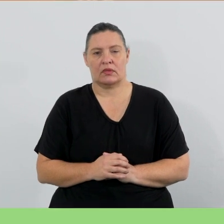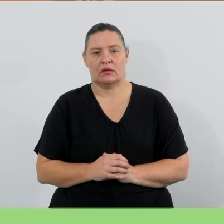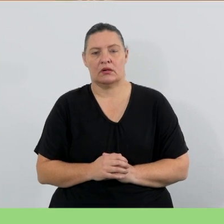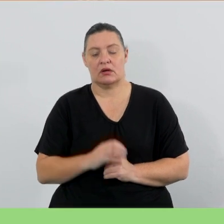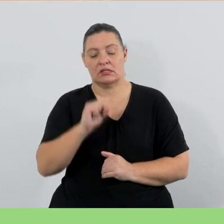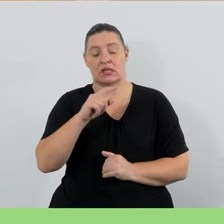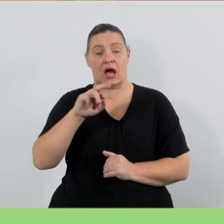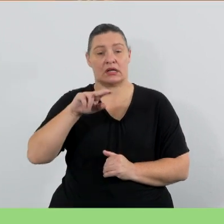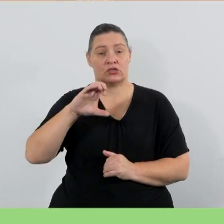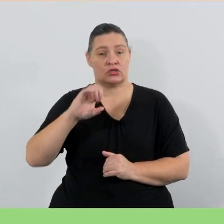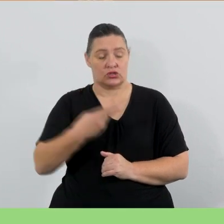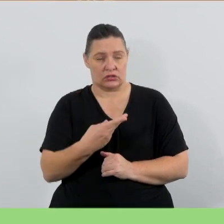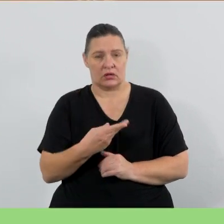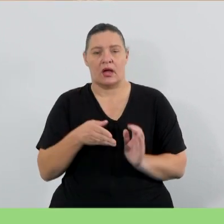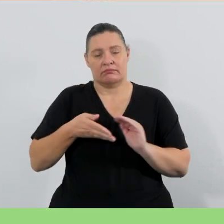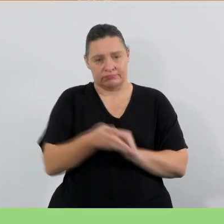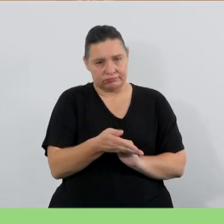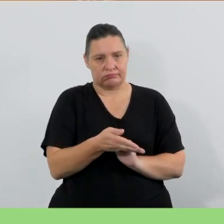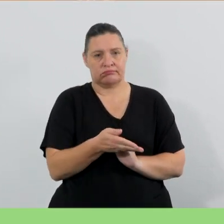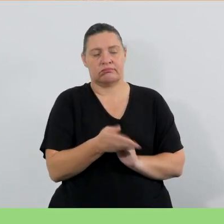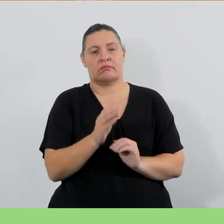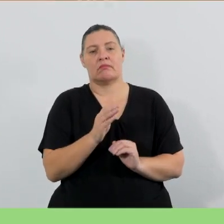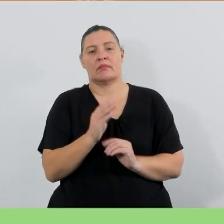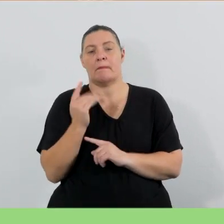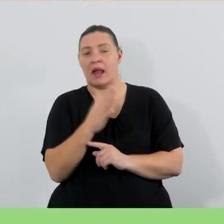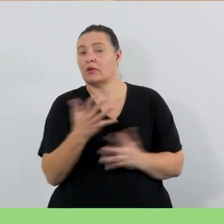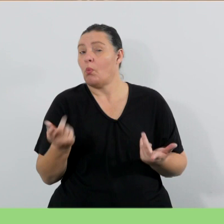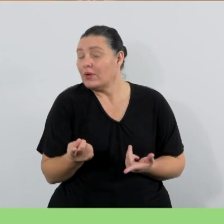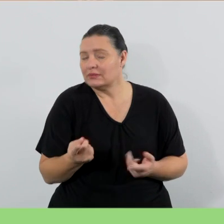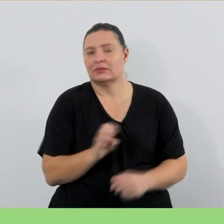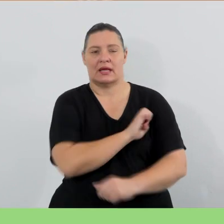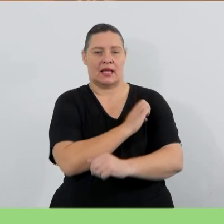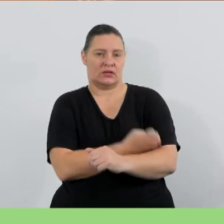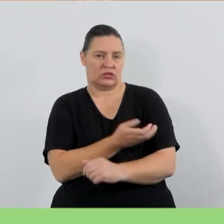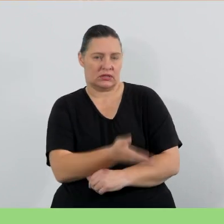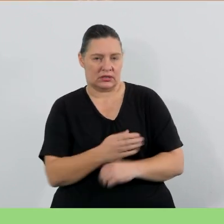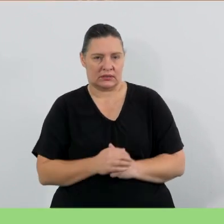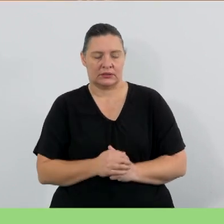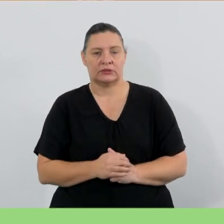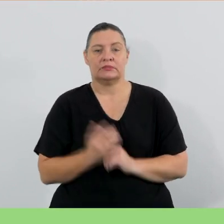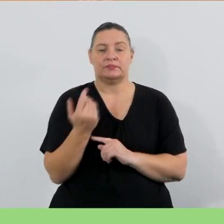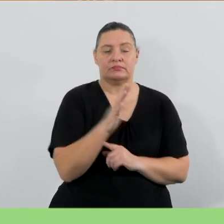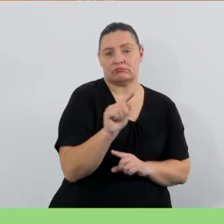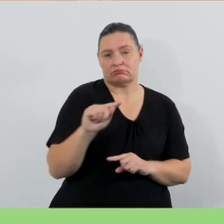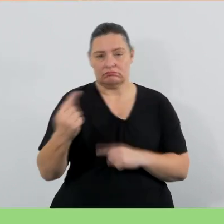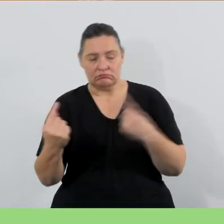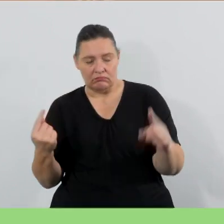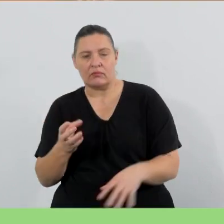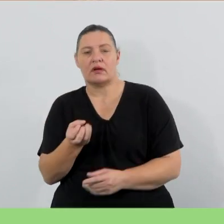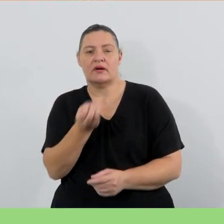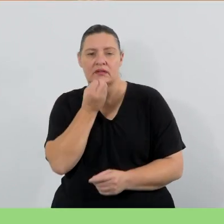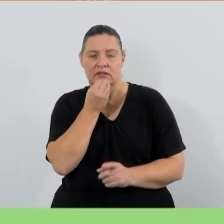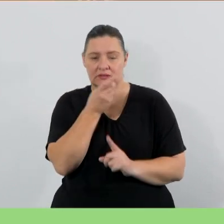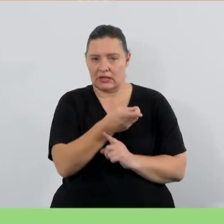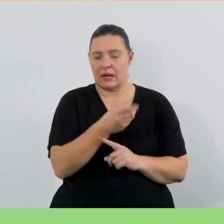The starch is stored in the plant as energy. The plants and other organisms that feed